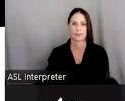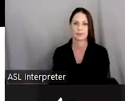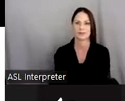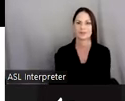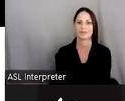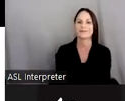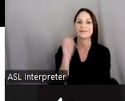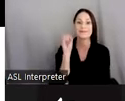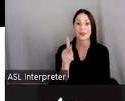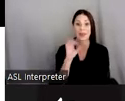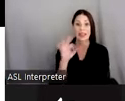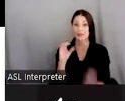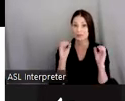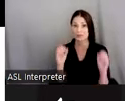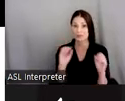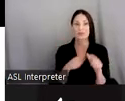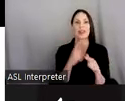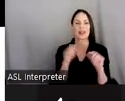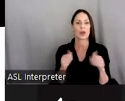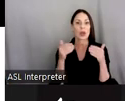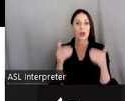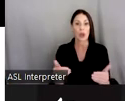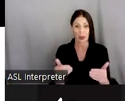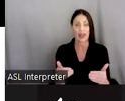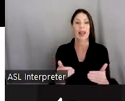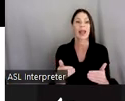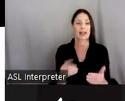Okay, then we can go ahead and take a vote.